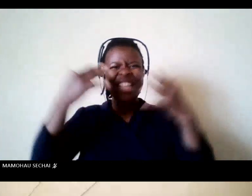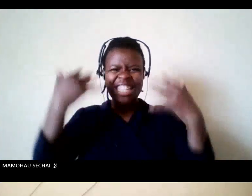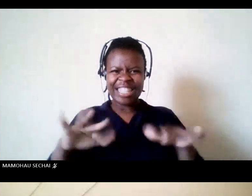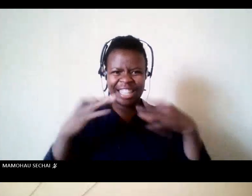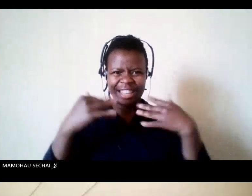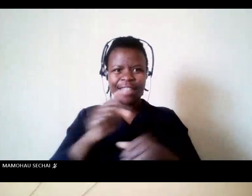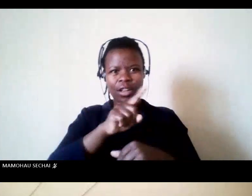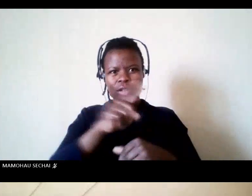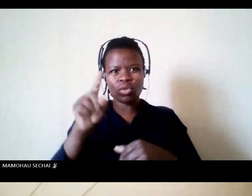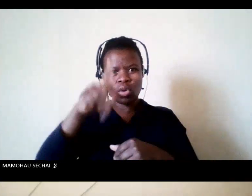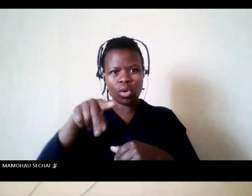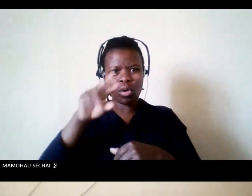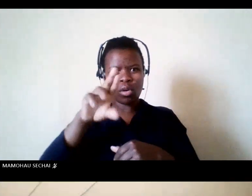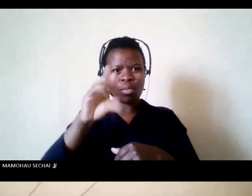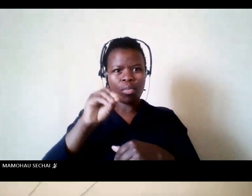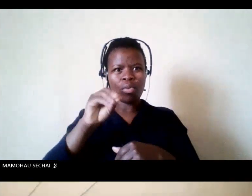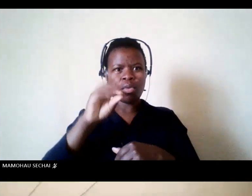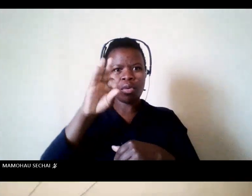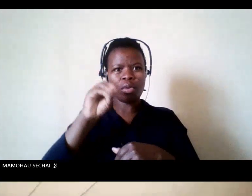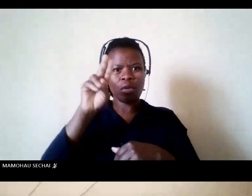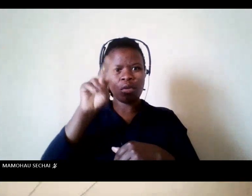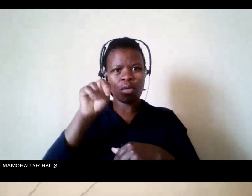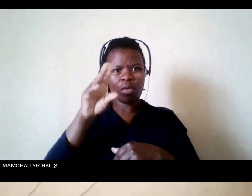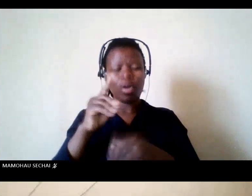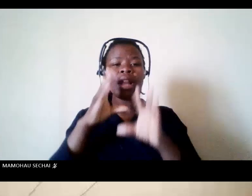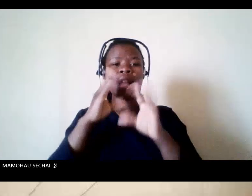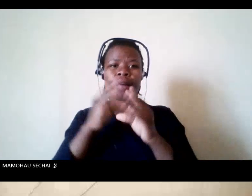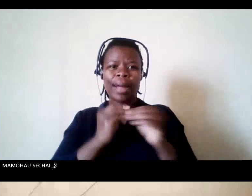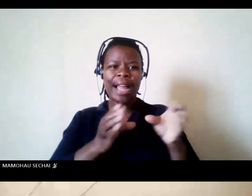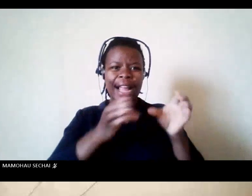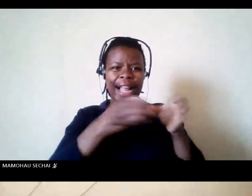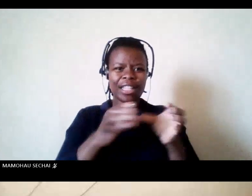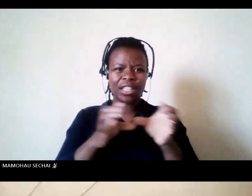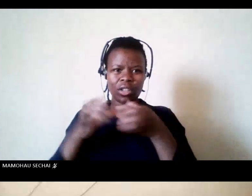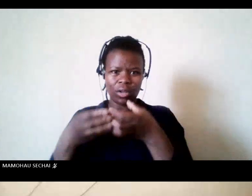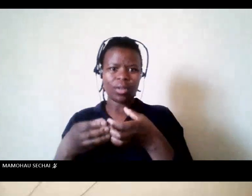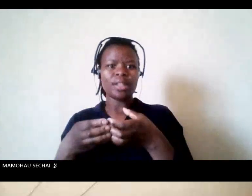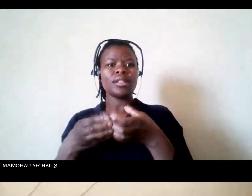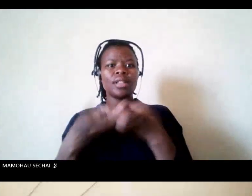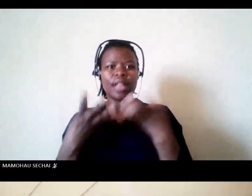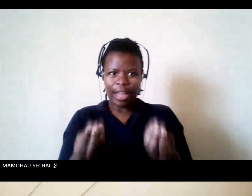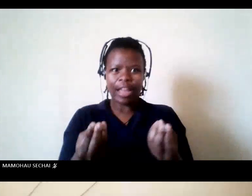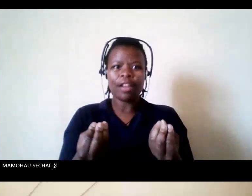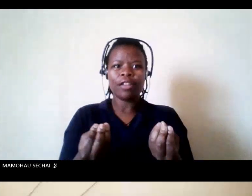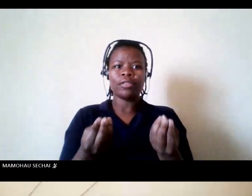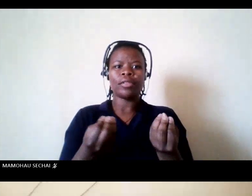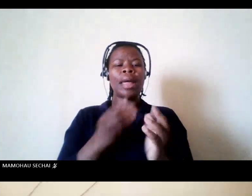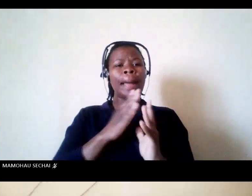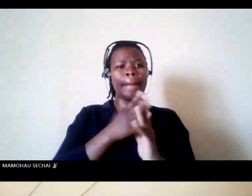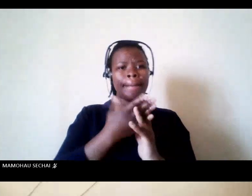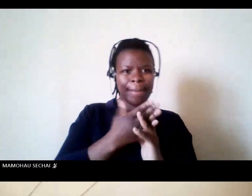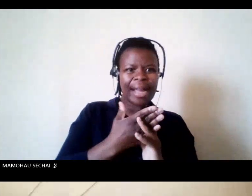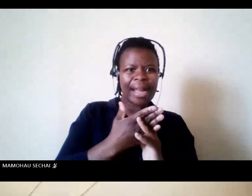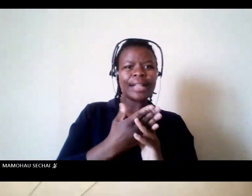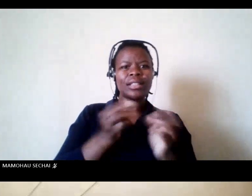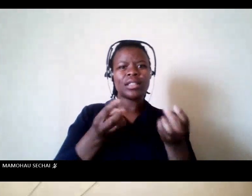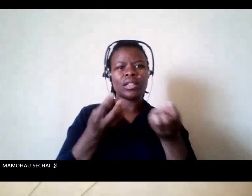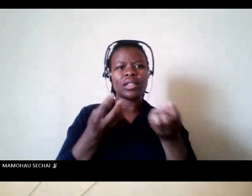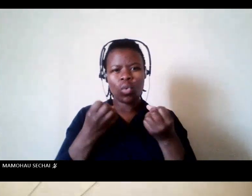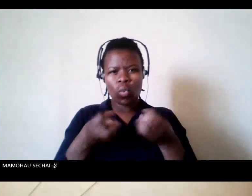when we're talking about the categories, we talked about mild, we talked about moderate. Mild, moderate, we talked about that there are many ways in which they